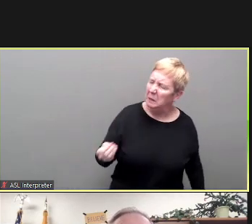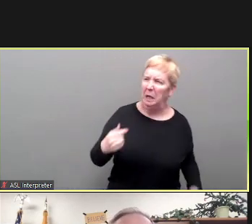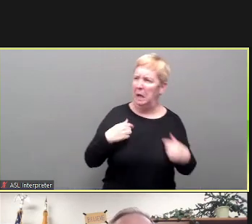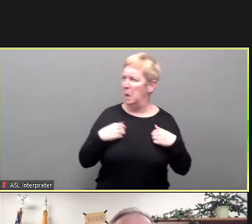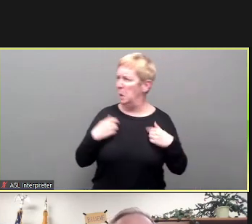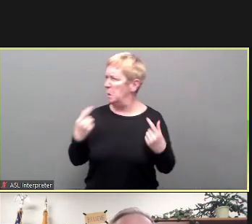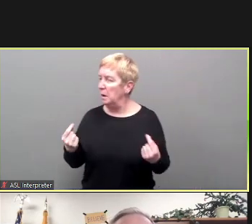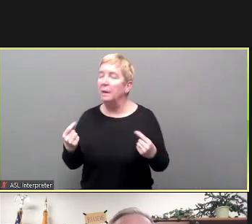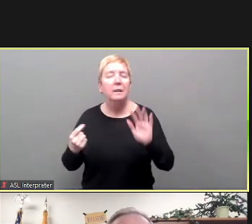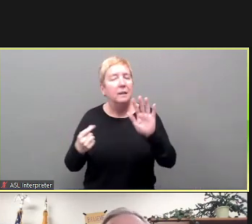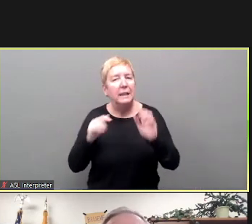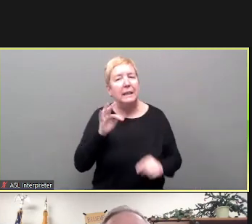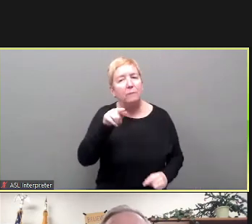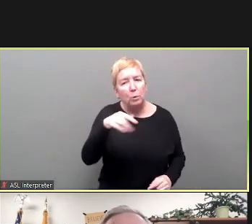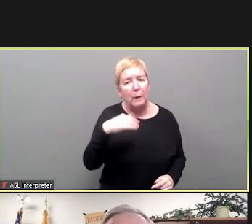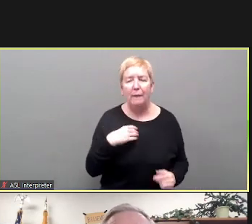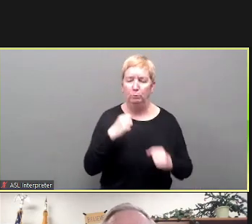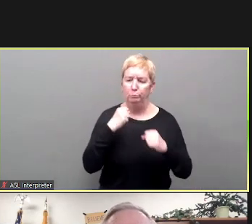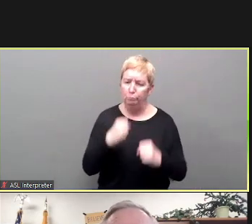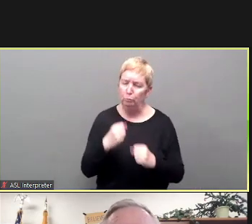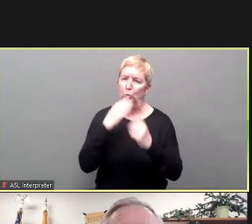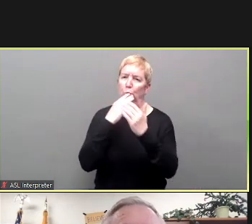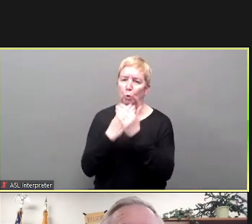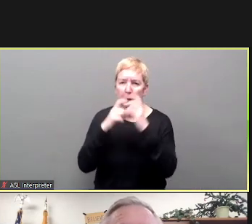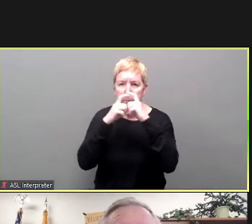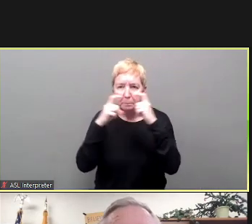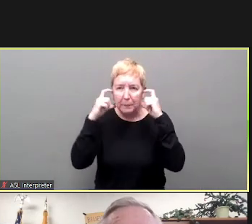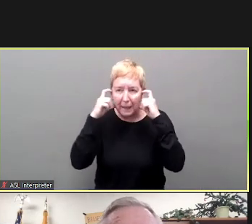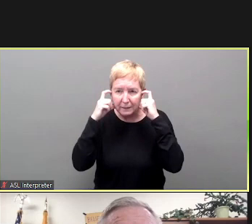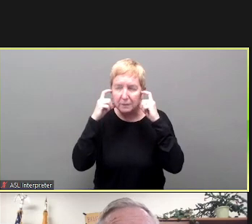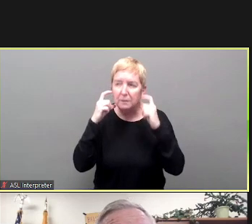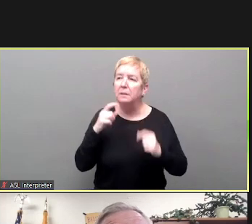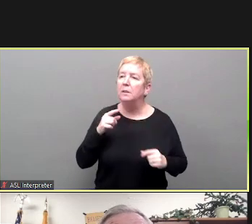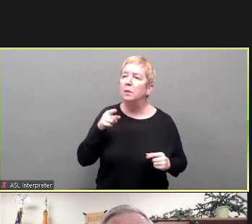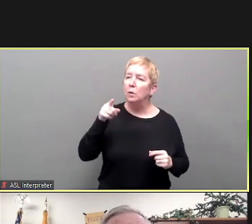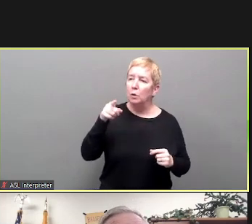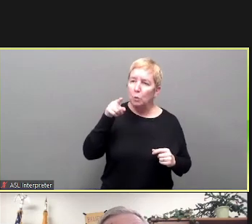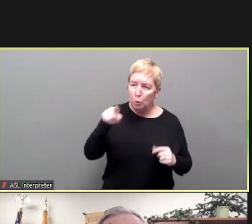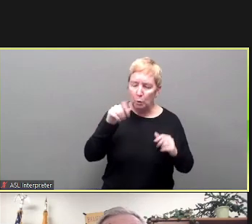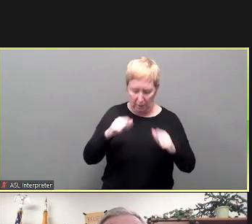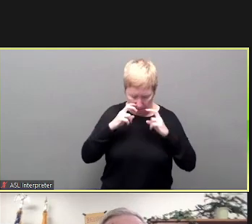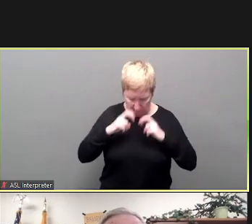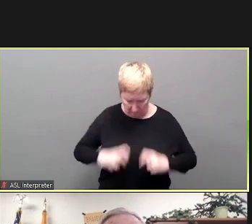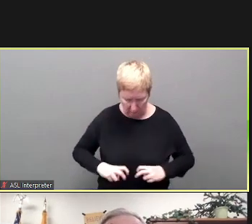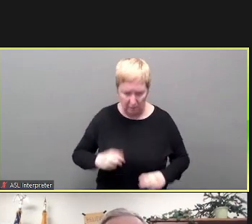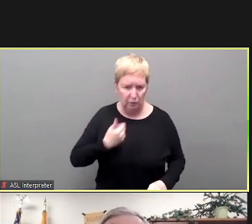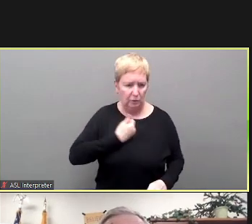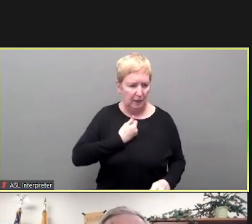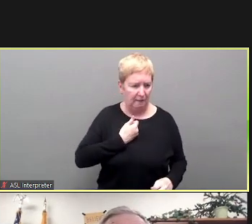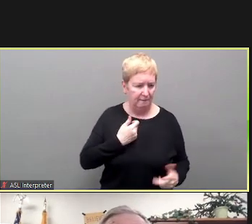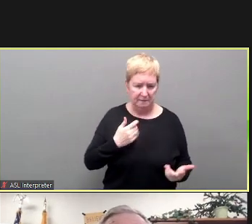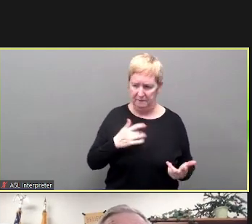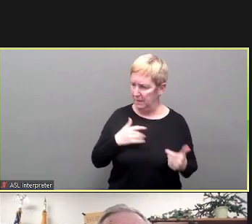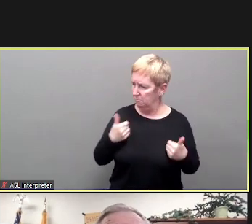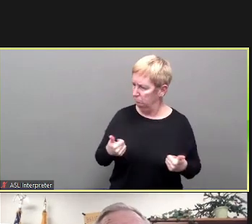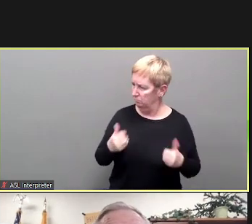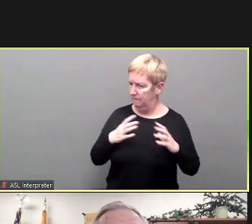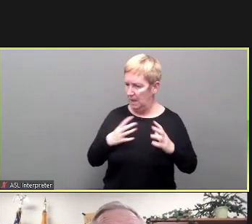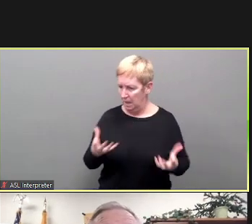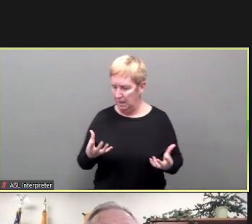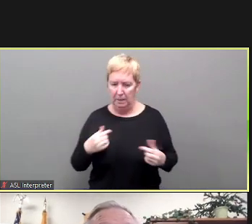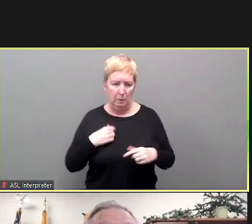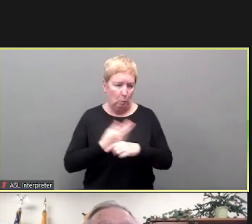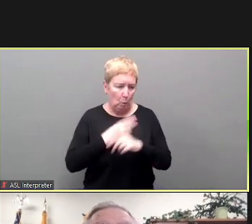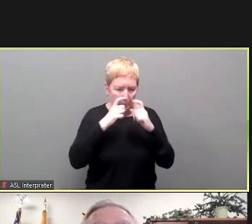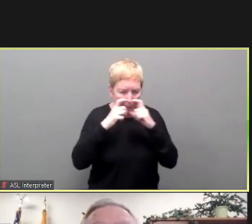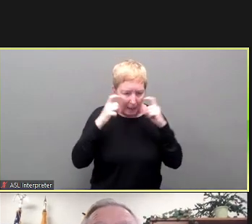effective mask, you can monitor yourself for symptoms. You might be asymptomatic, but as long as you have an effective mask on,